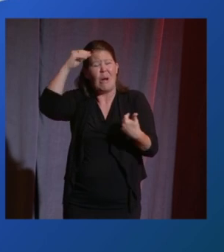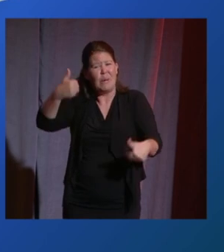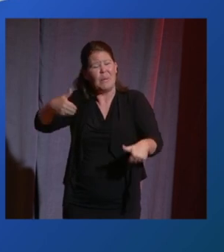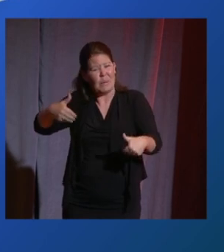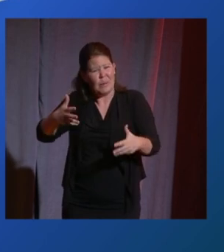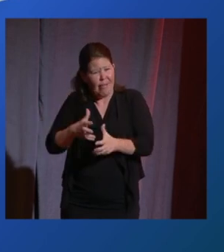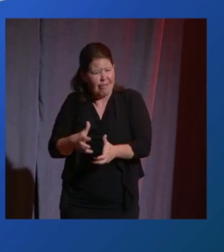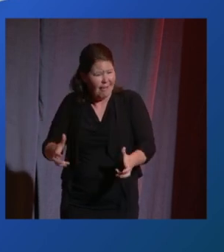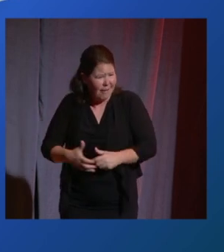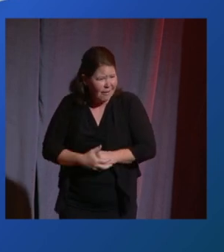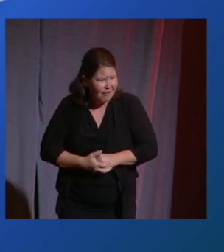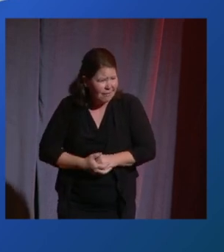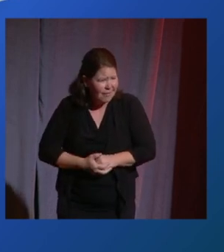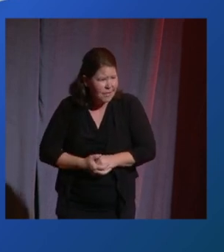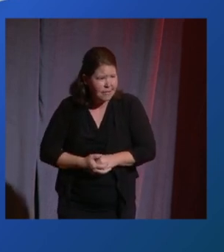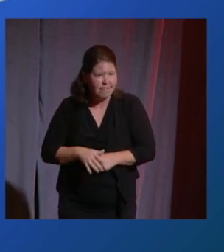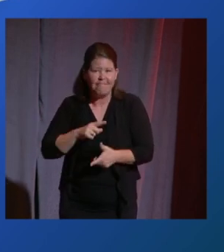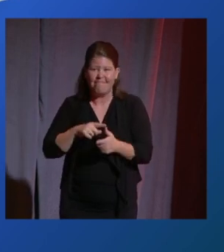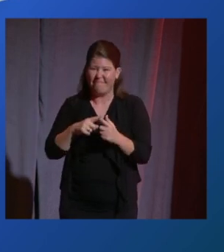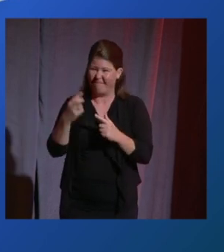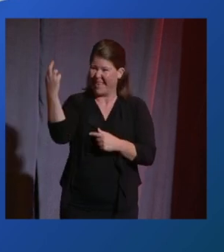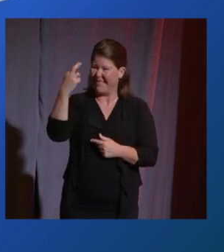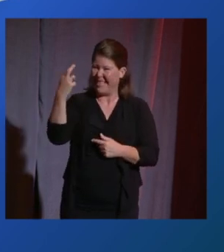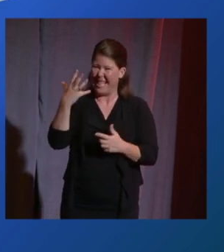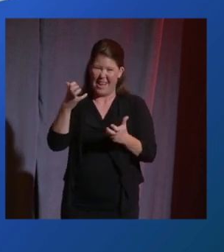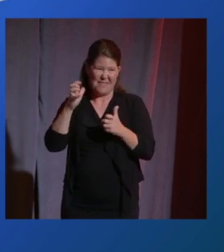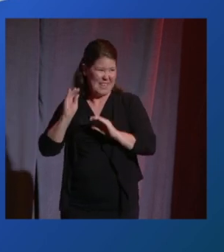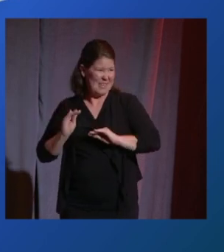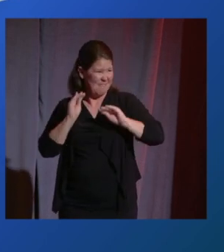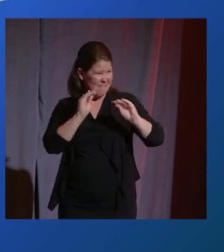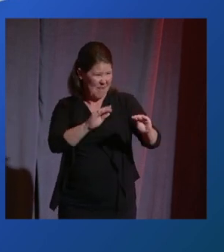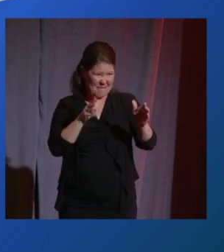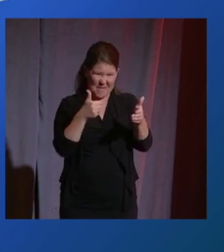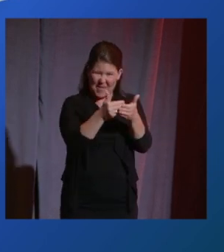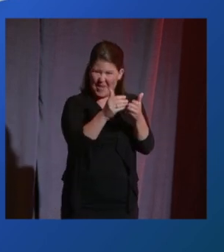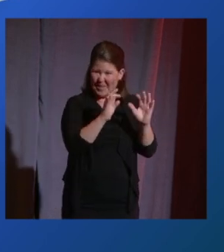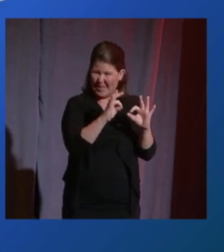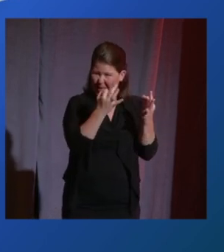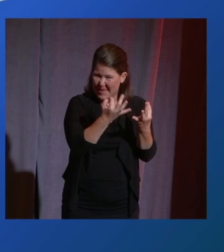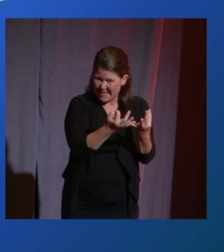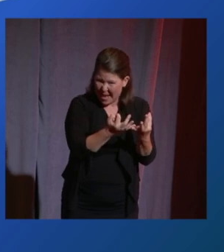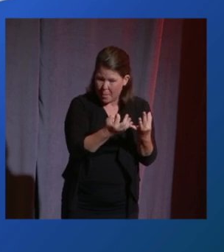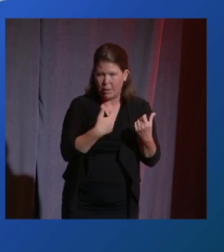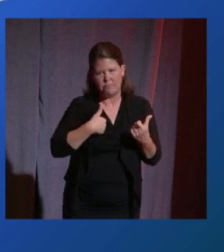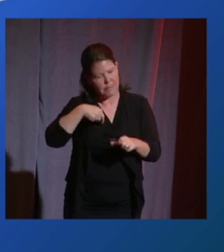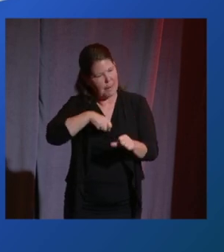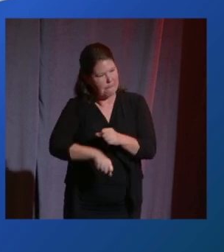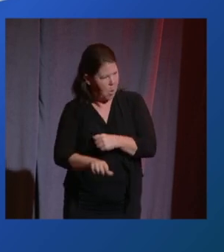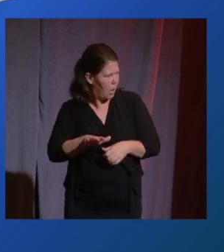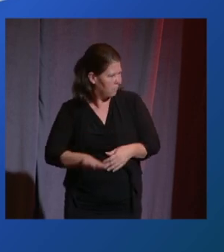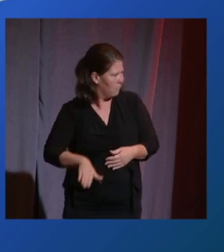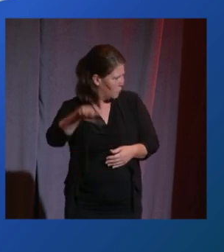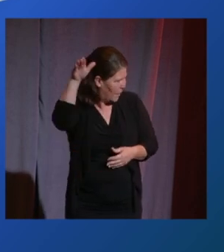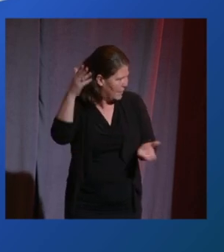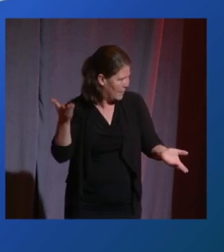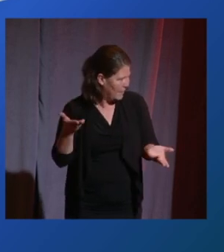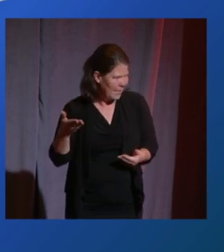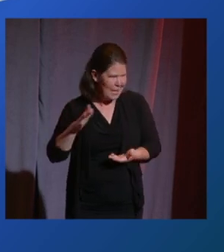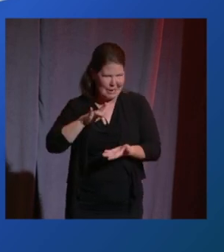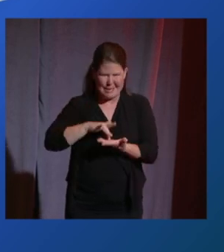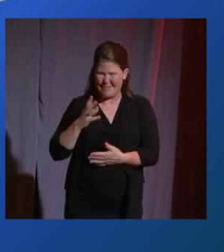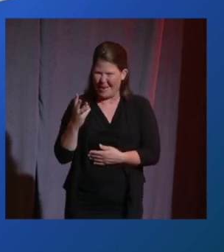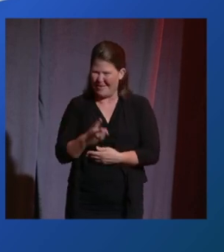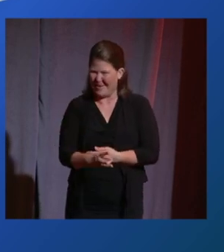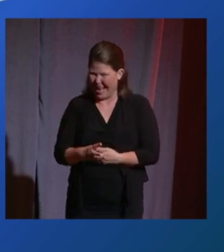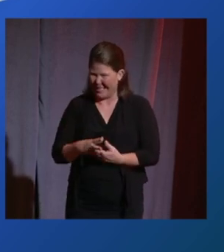um now I was at a point in my life where I wanted to be closer to family because I was I'm born and raised in the Midwest so I moved back I moved not